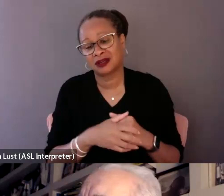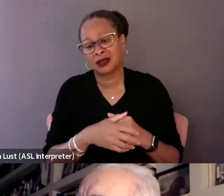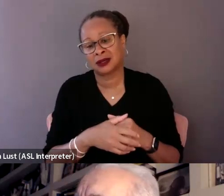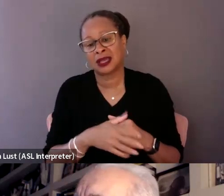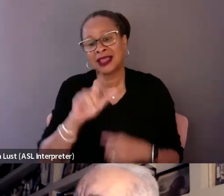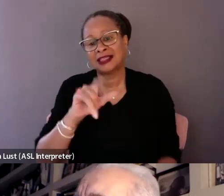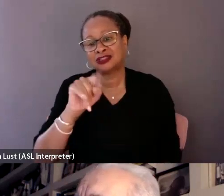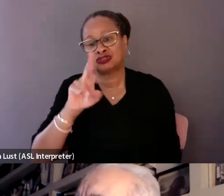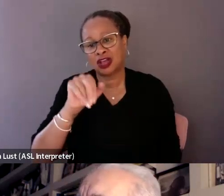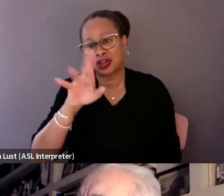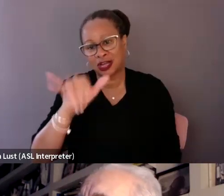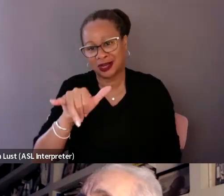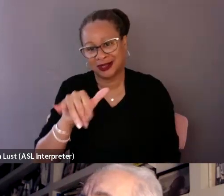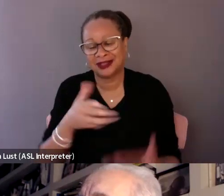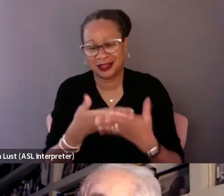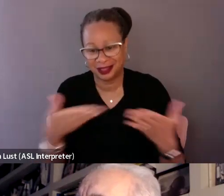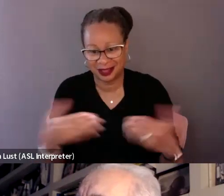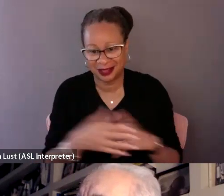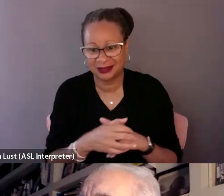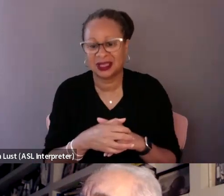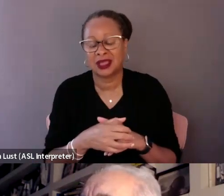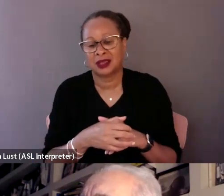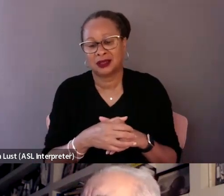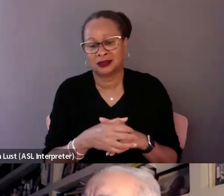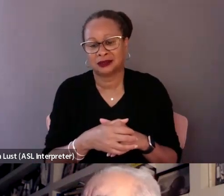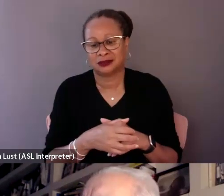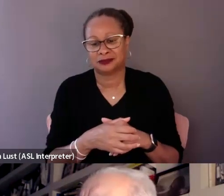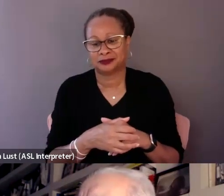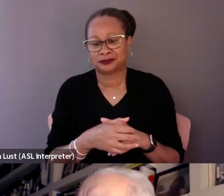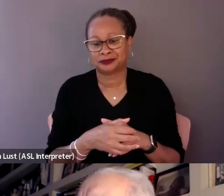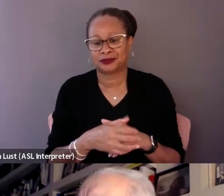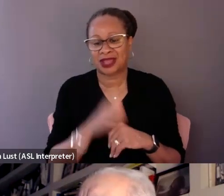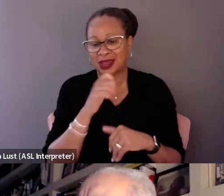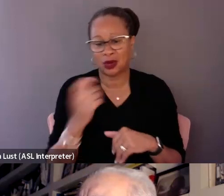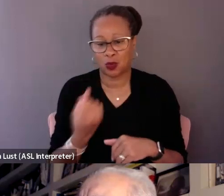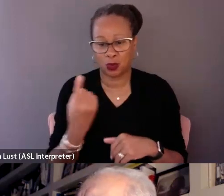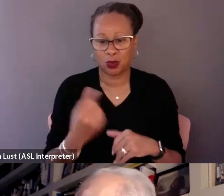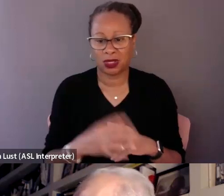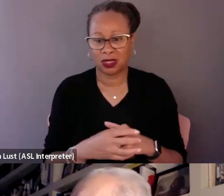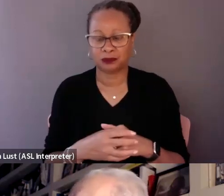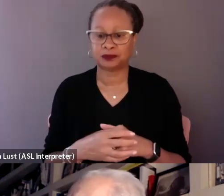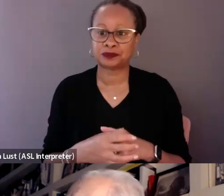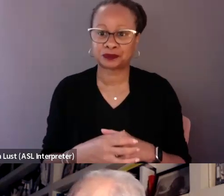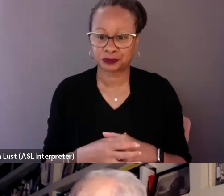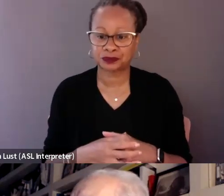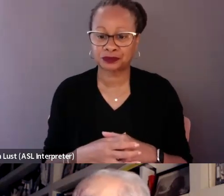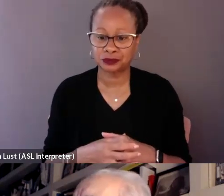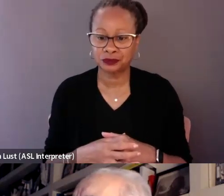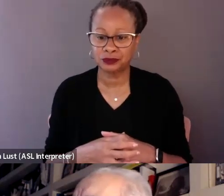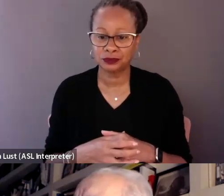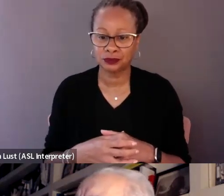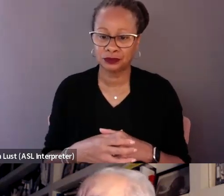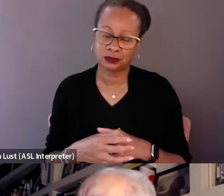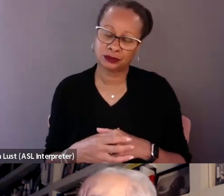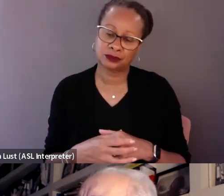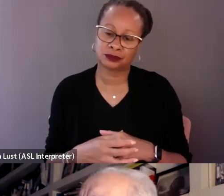literary the thing, not the literature in it, not just So